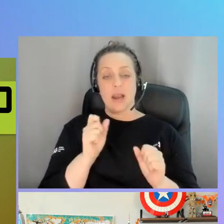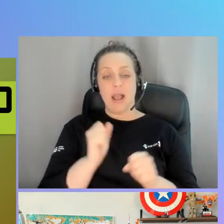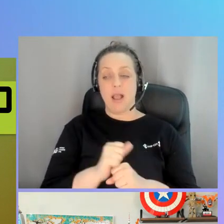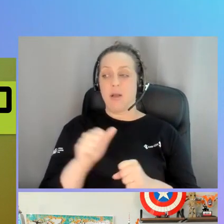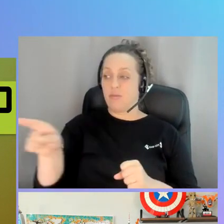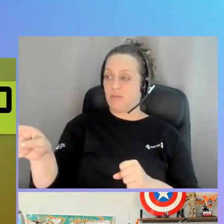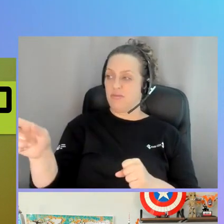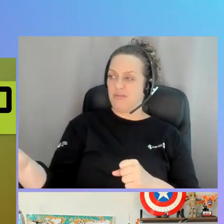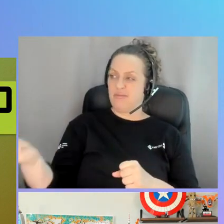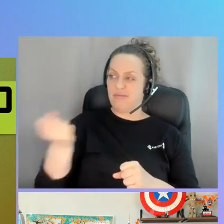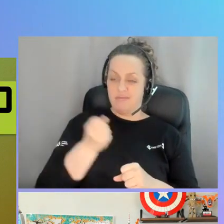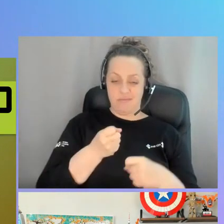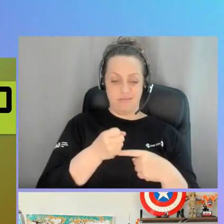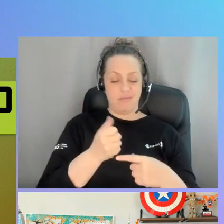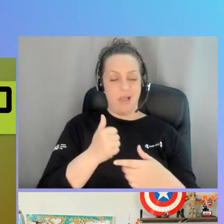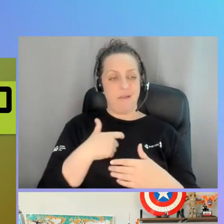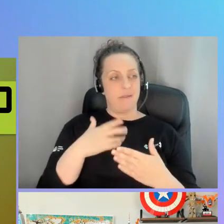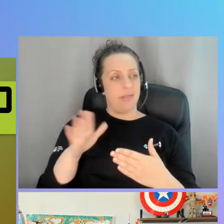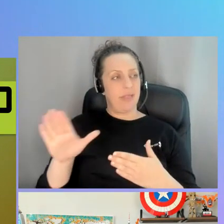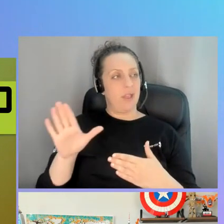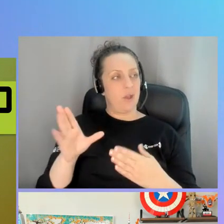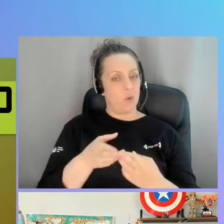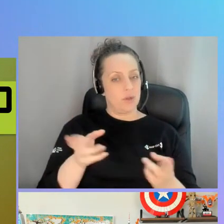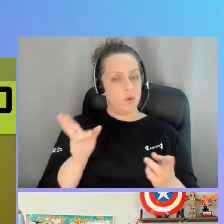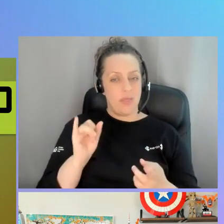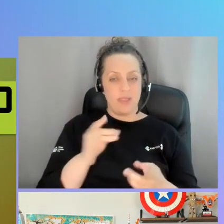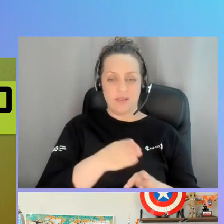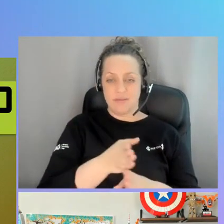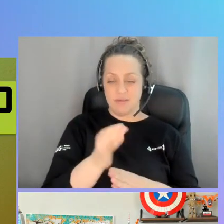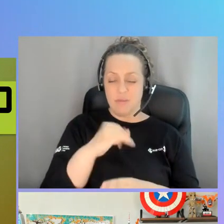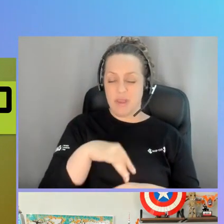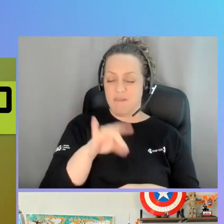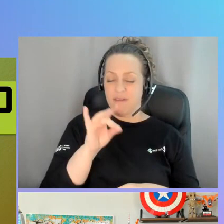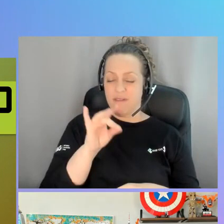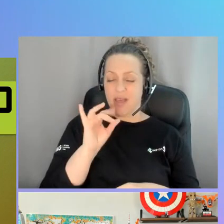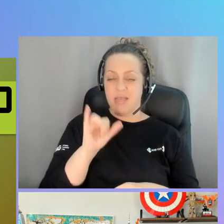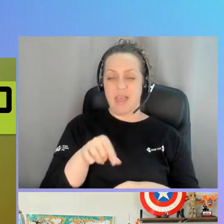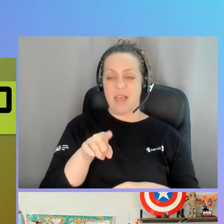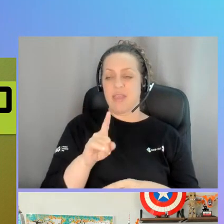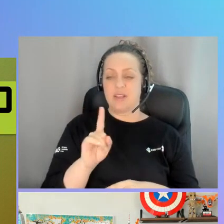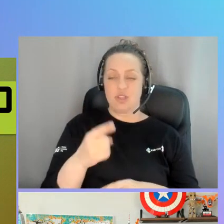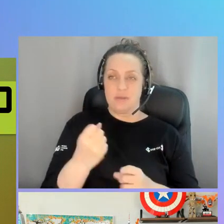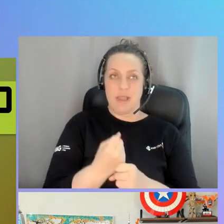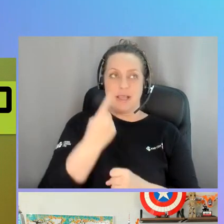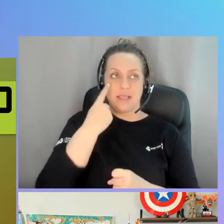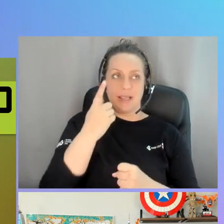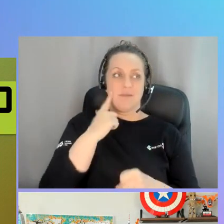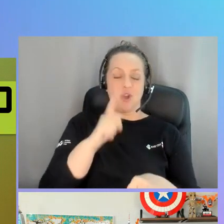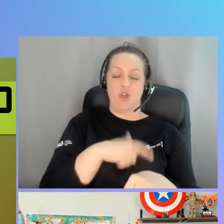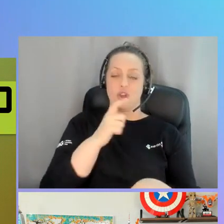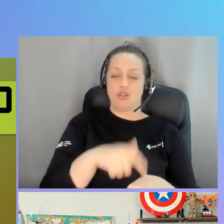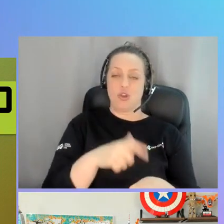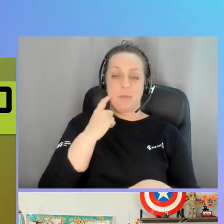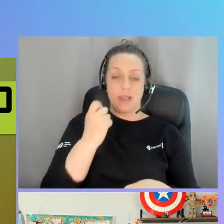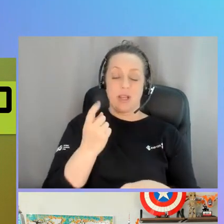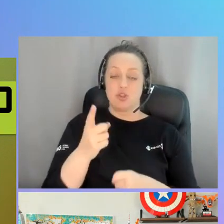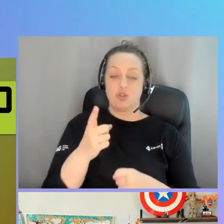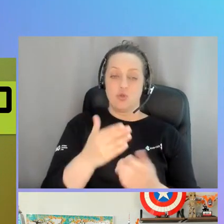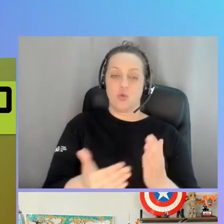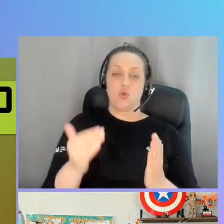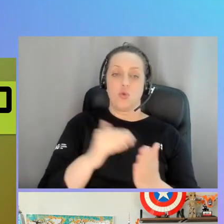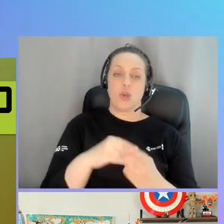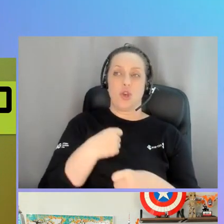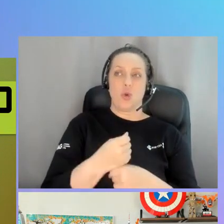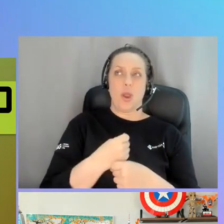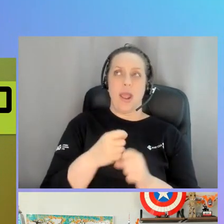this. And this is one of the areas that you may find this just makes sense to do long term, right? Because to recreate the